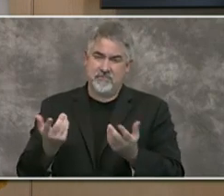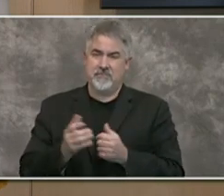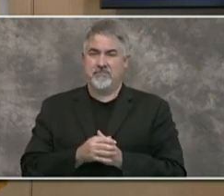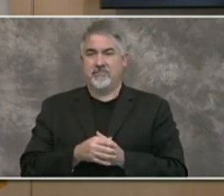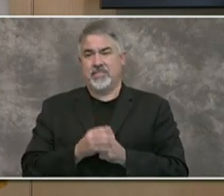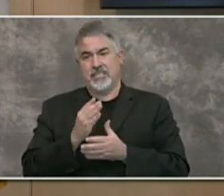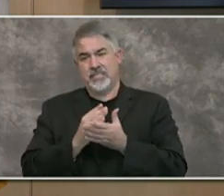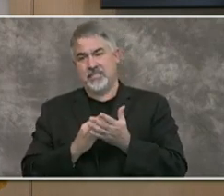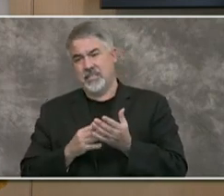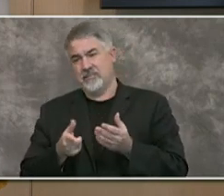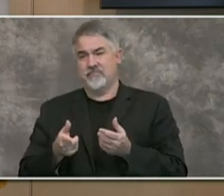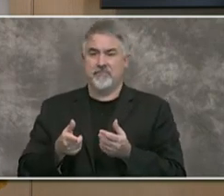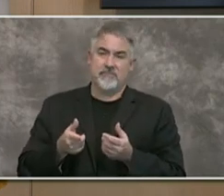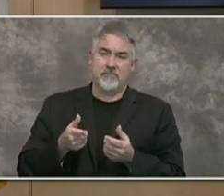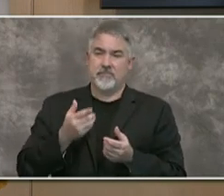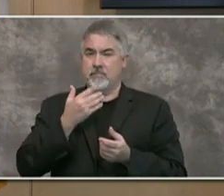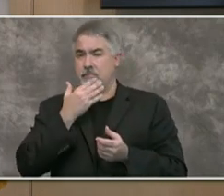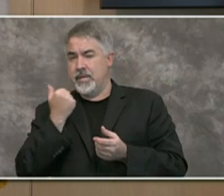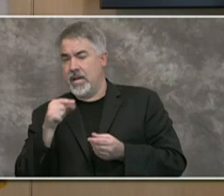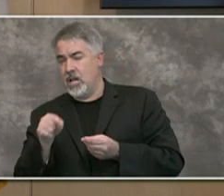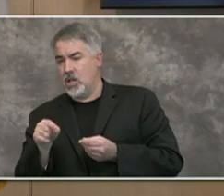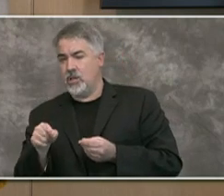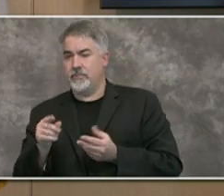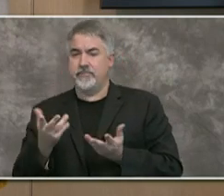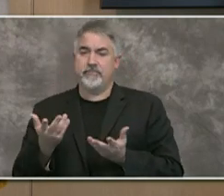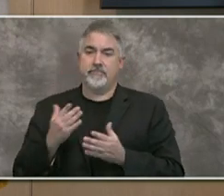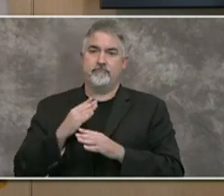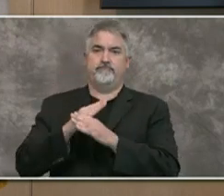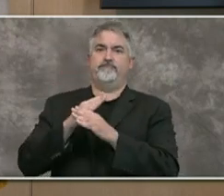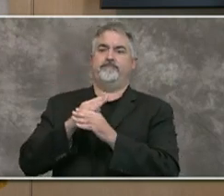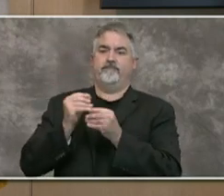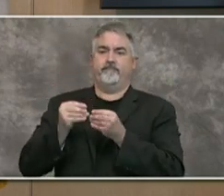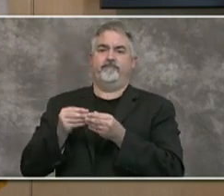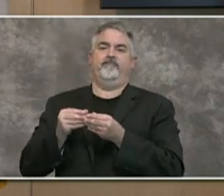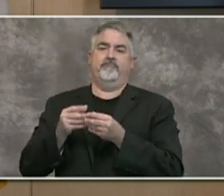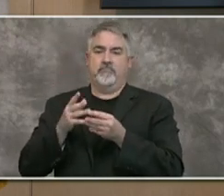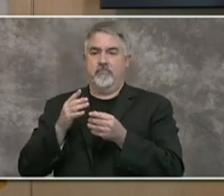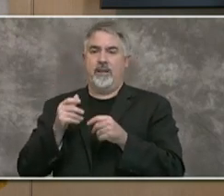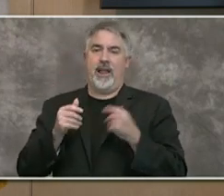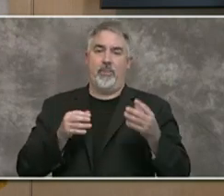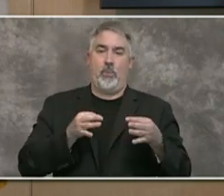better dispersion reduction than others.